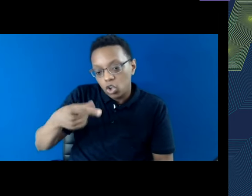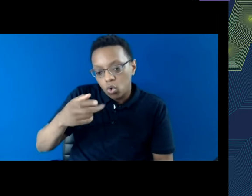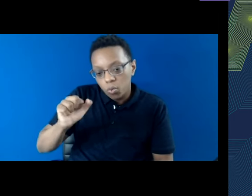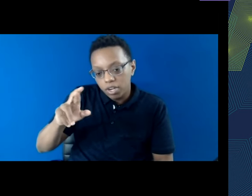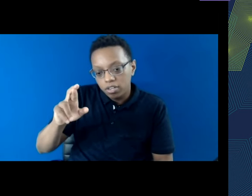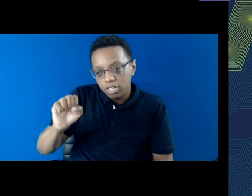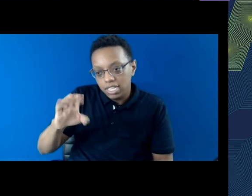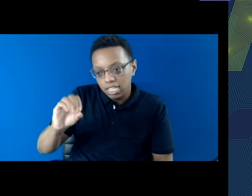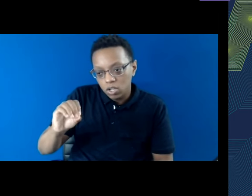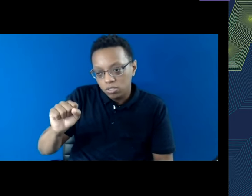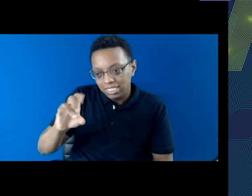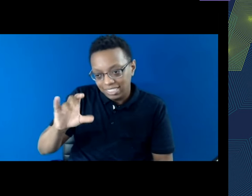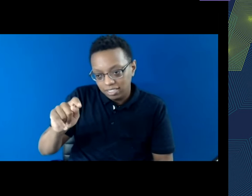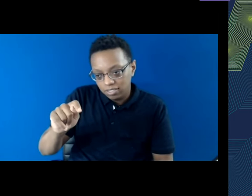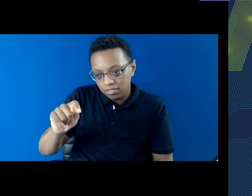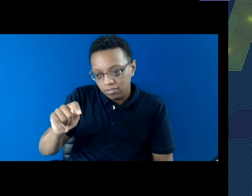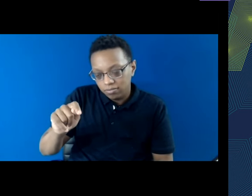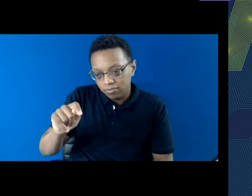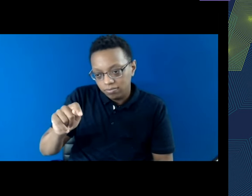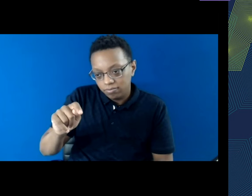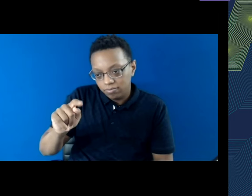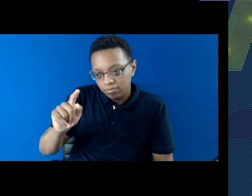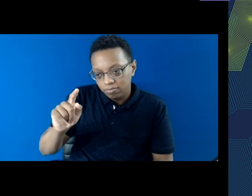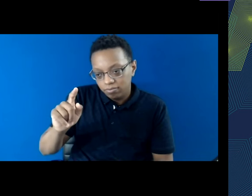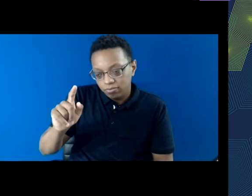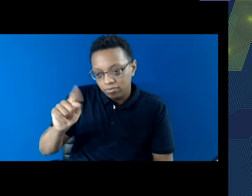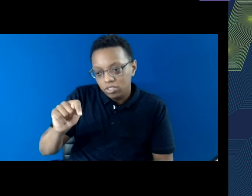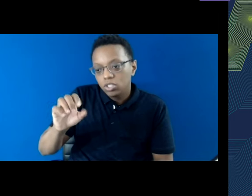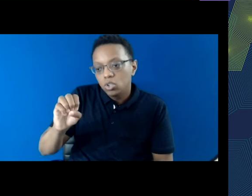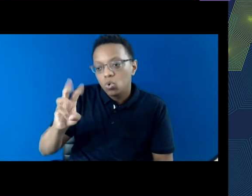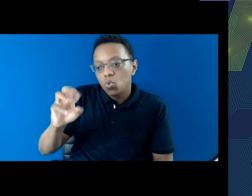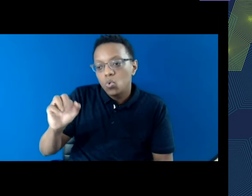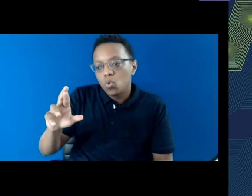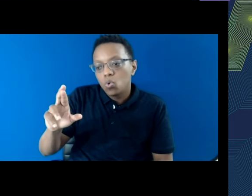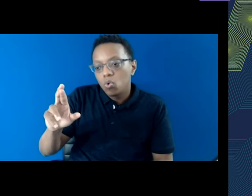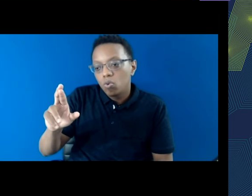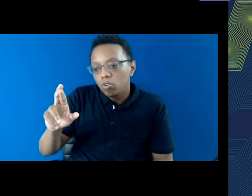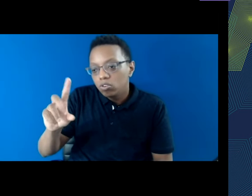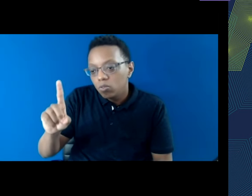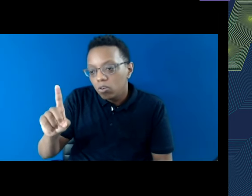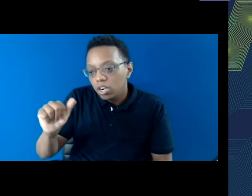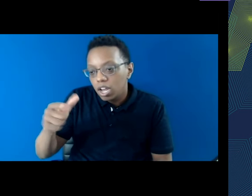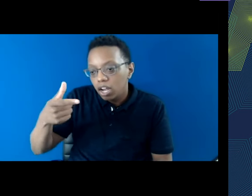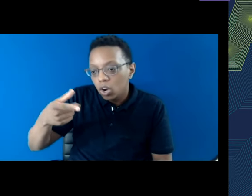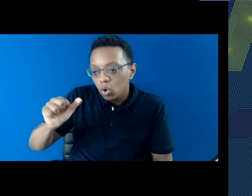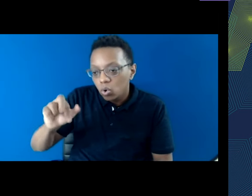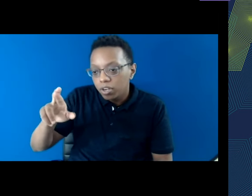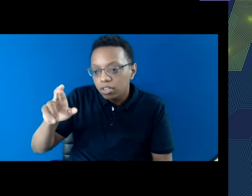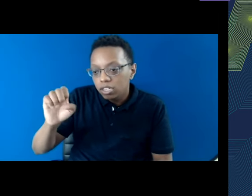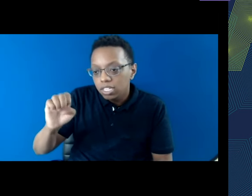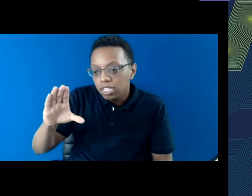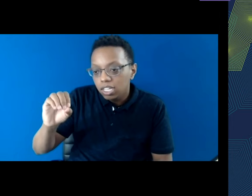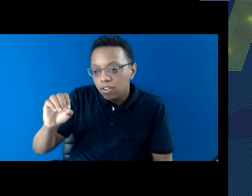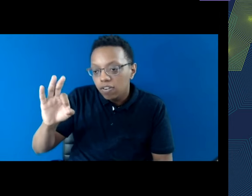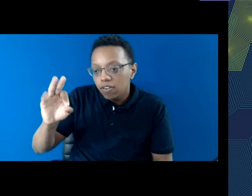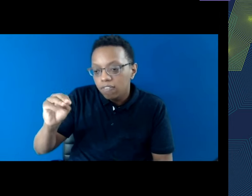And I'm also typing that here, Toward a Queer Ecofeminism. So with that said, there are like